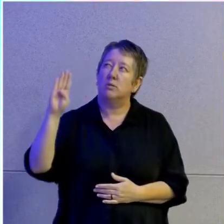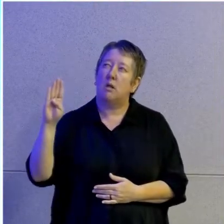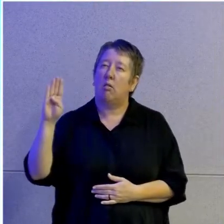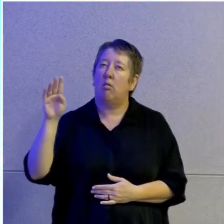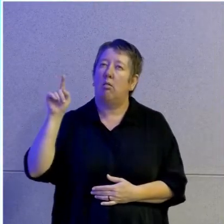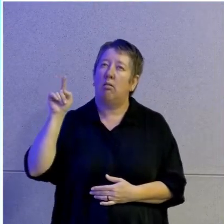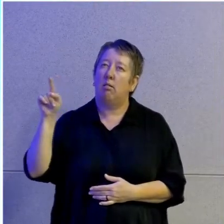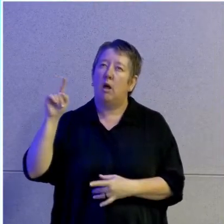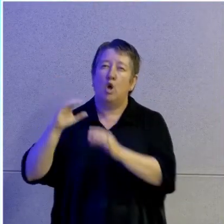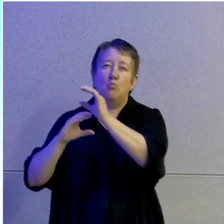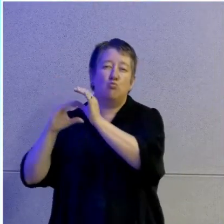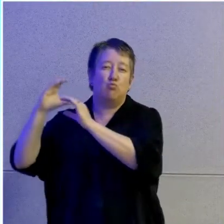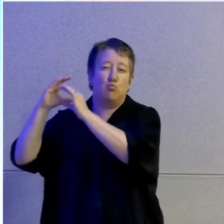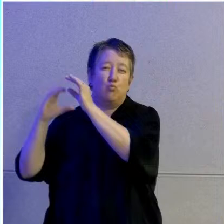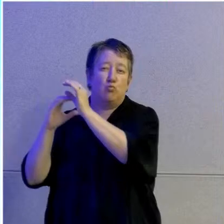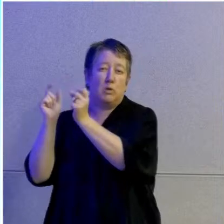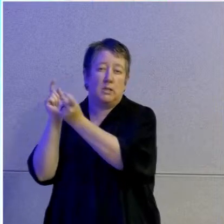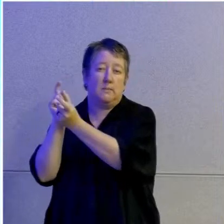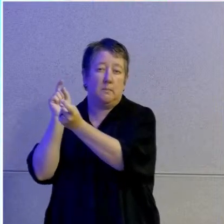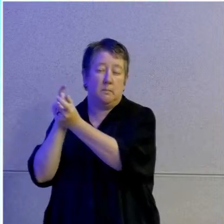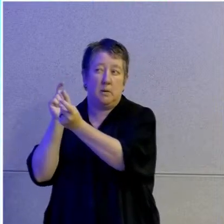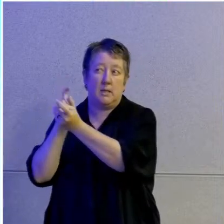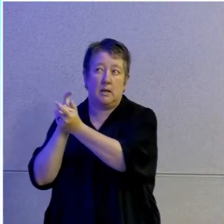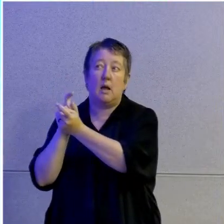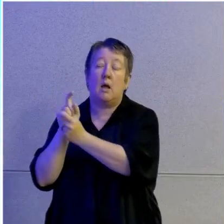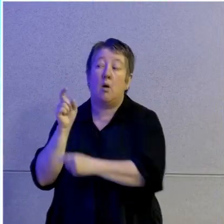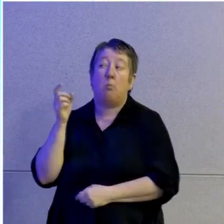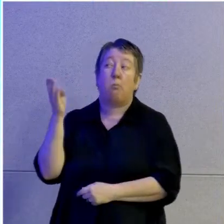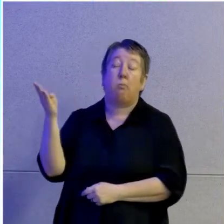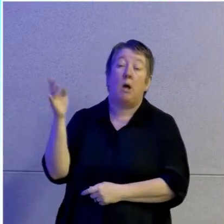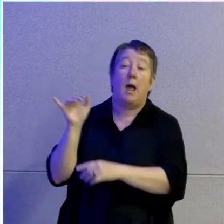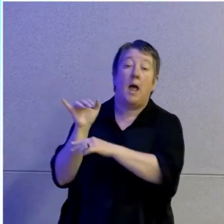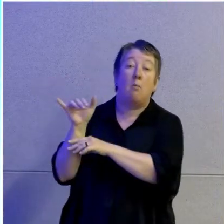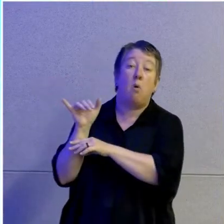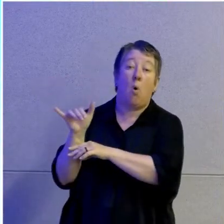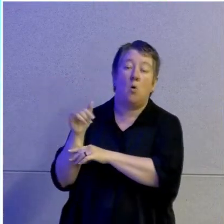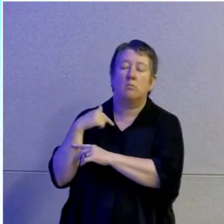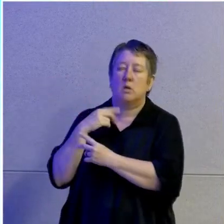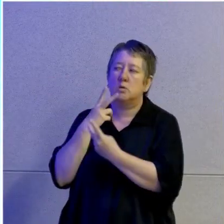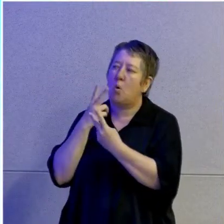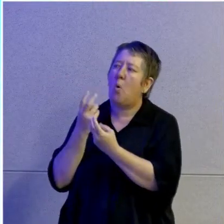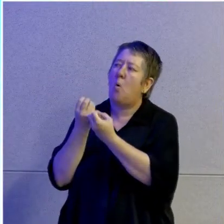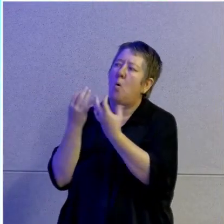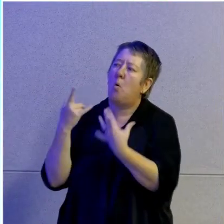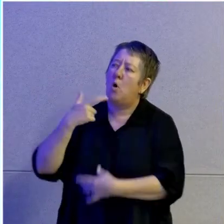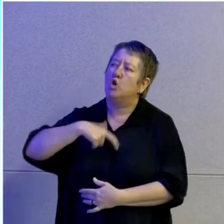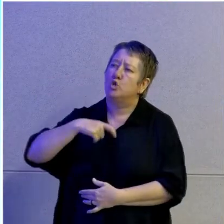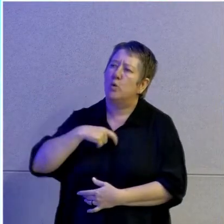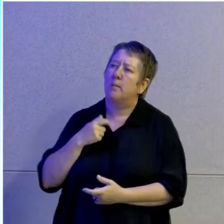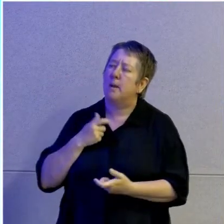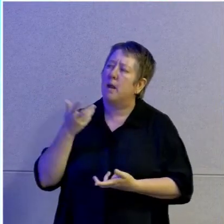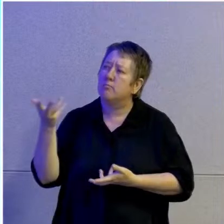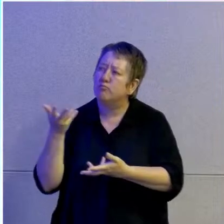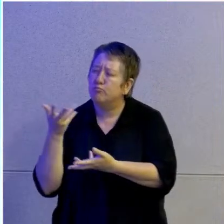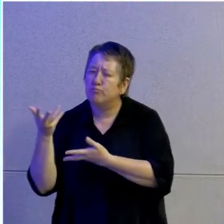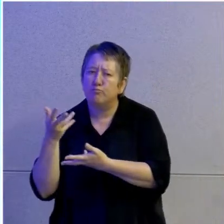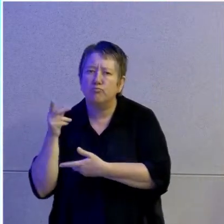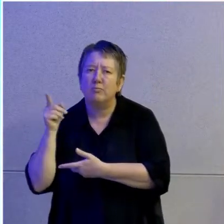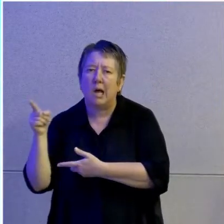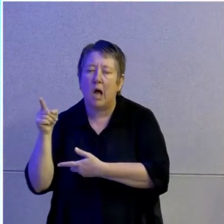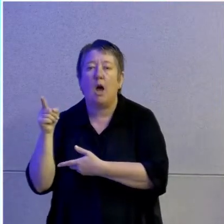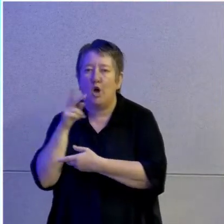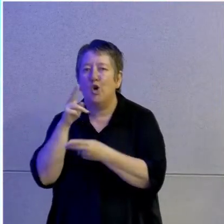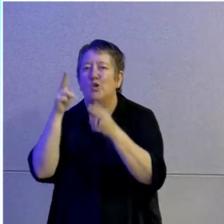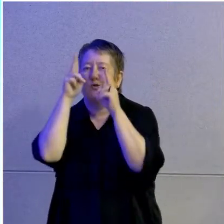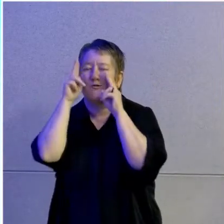in Brazil. At the airport, I saw a large number of students. When I engaged with them, it was a group of students from the